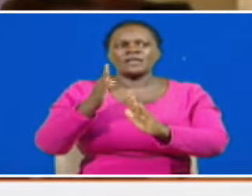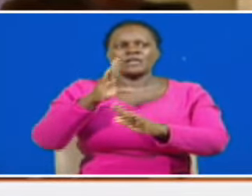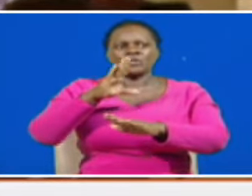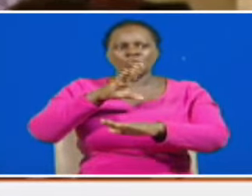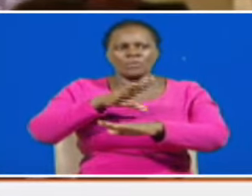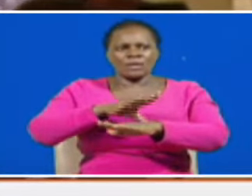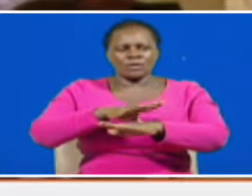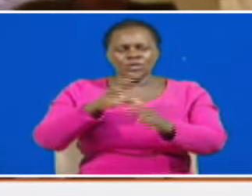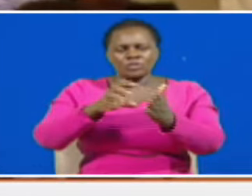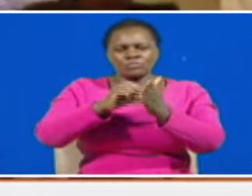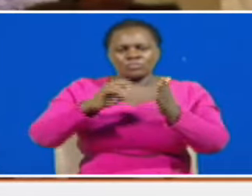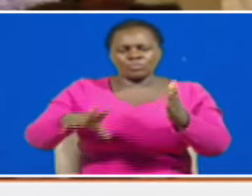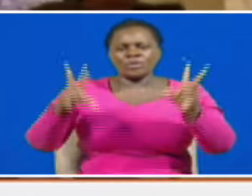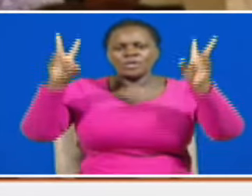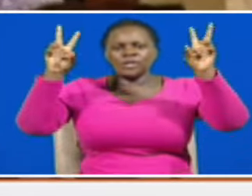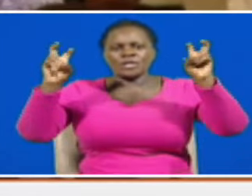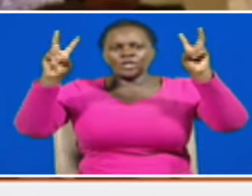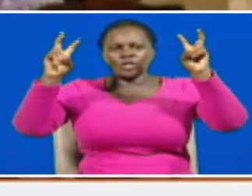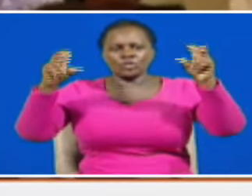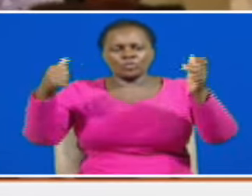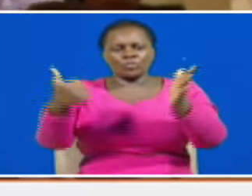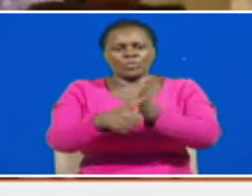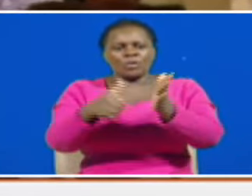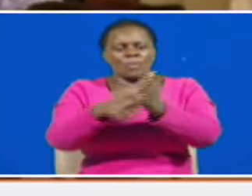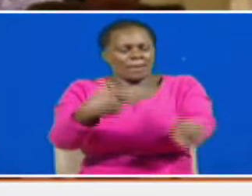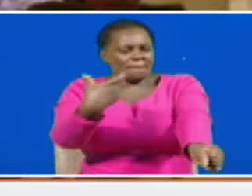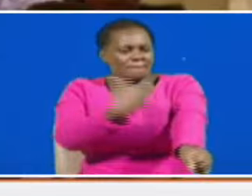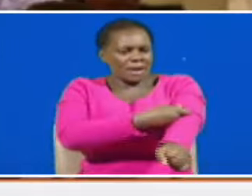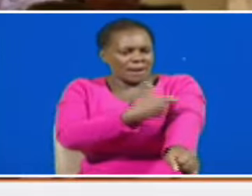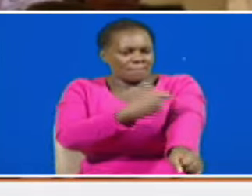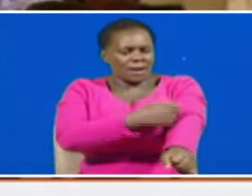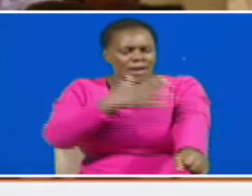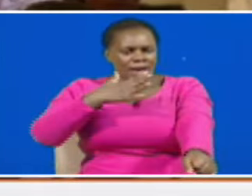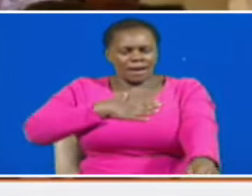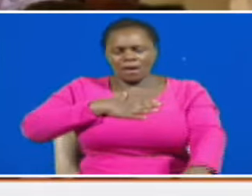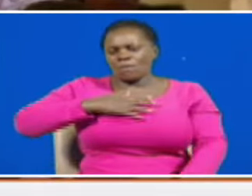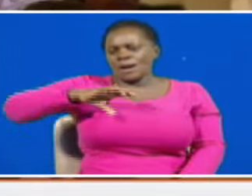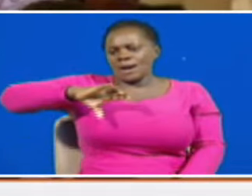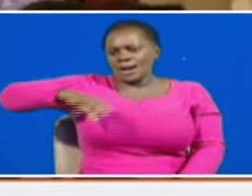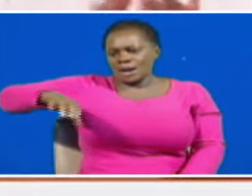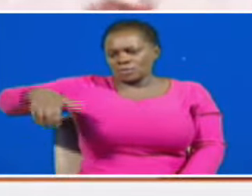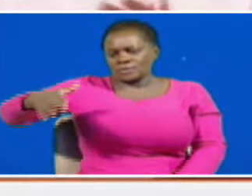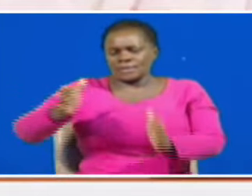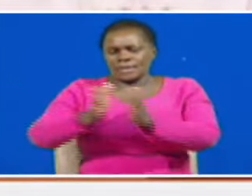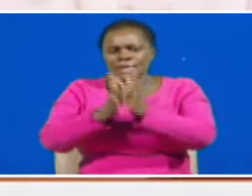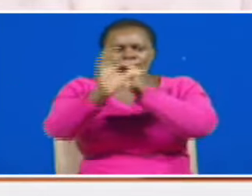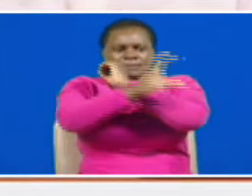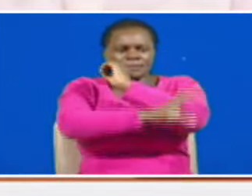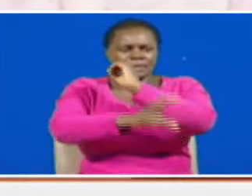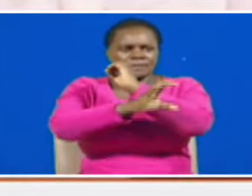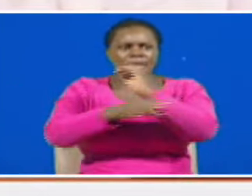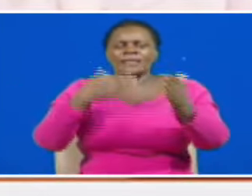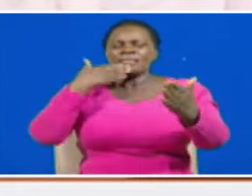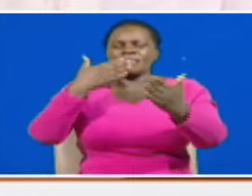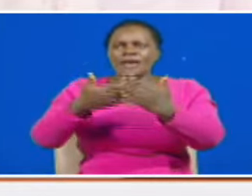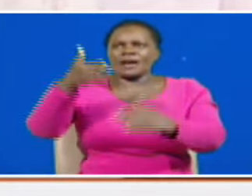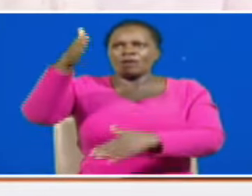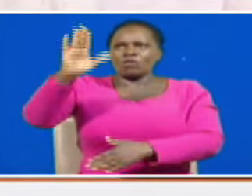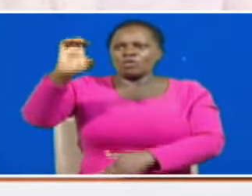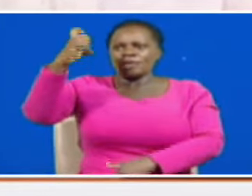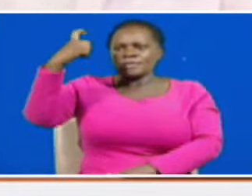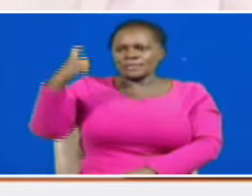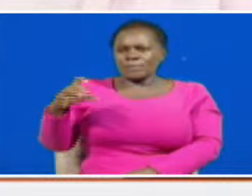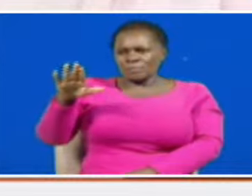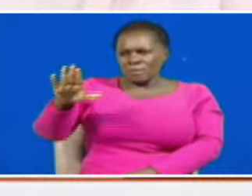rid of the issue and the menace of drugs in our country and the county in general. And we thank God, Your Excellency, for